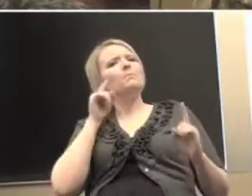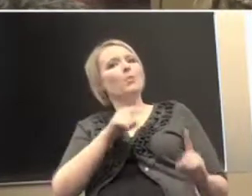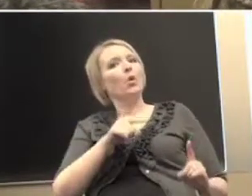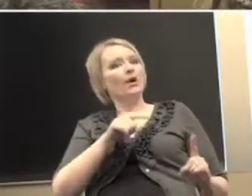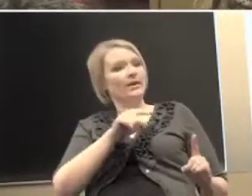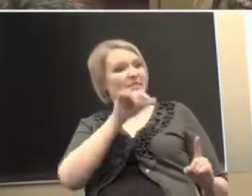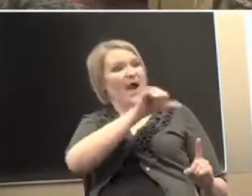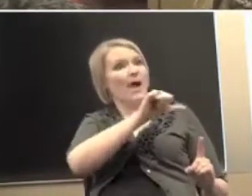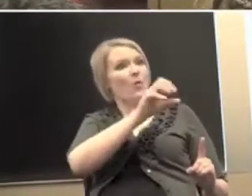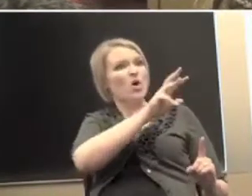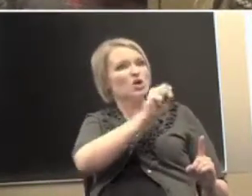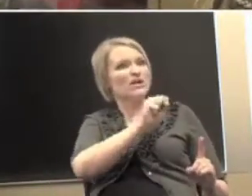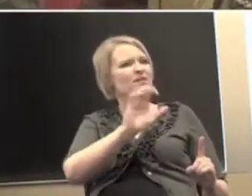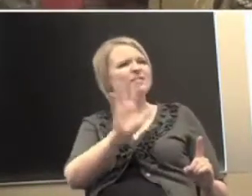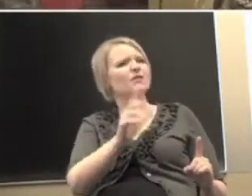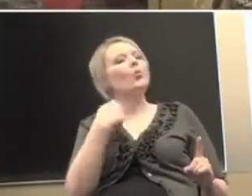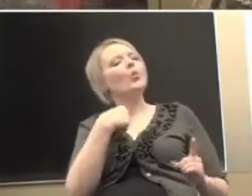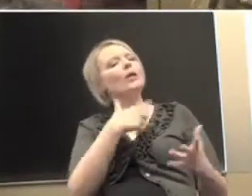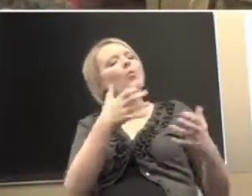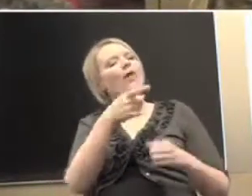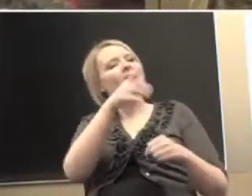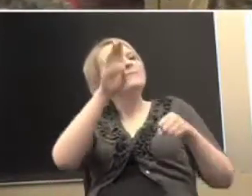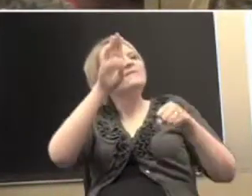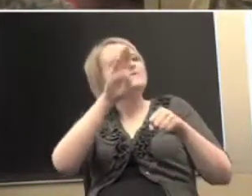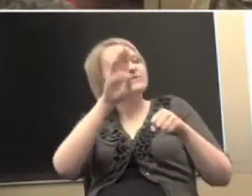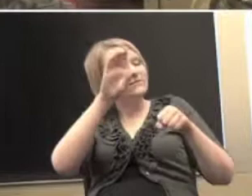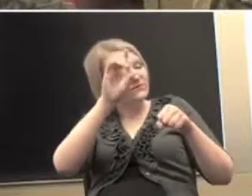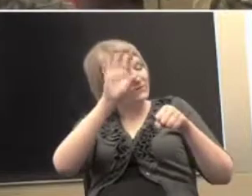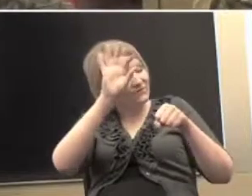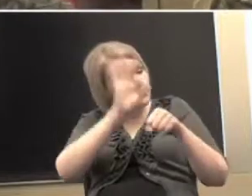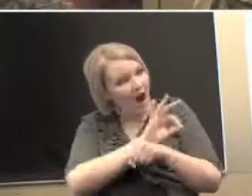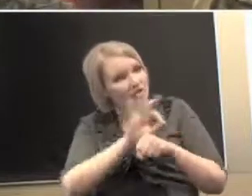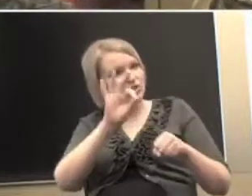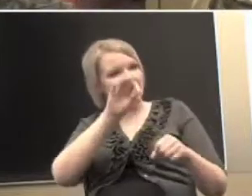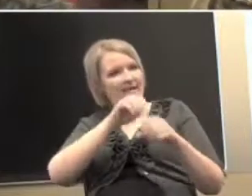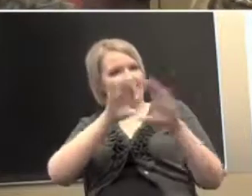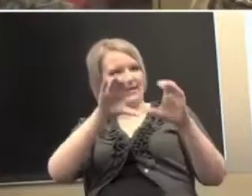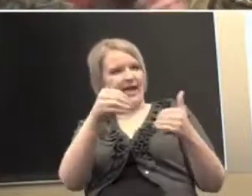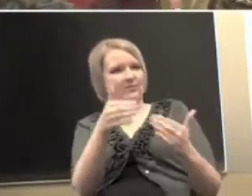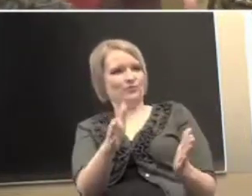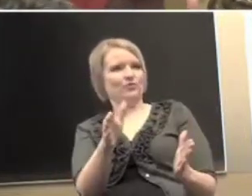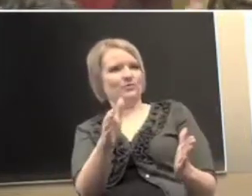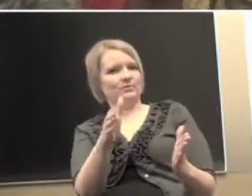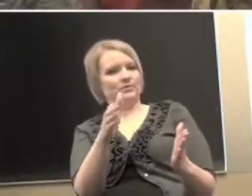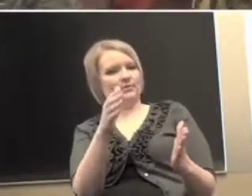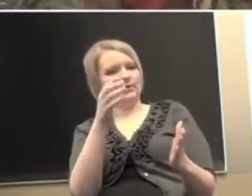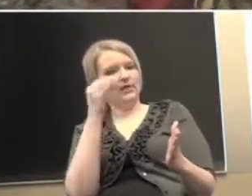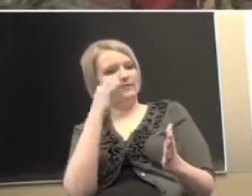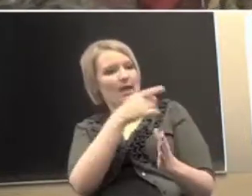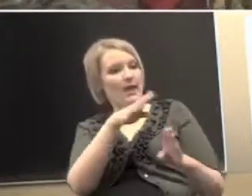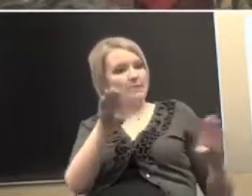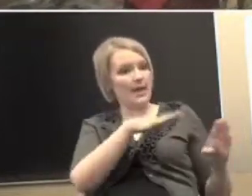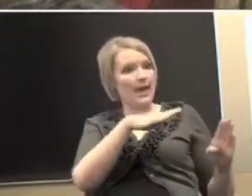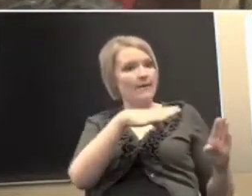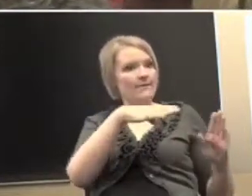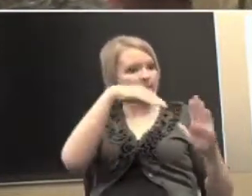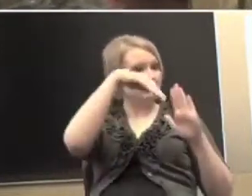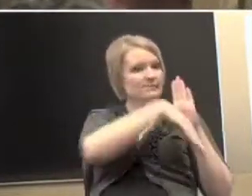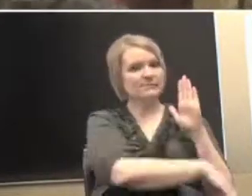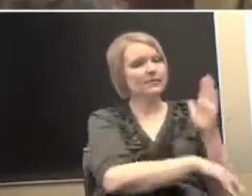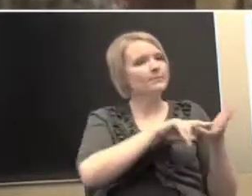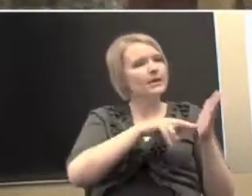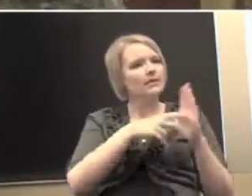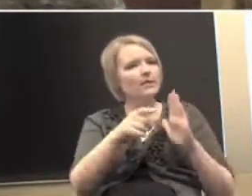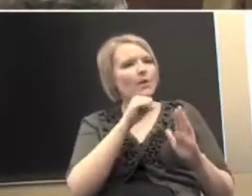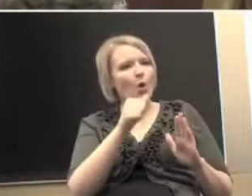need to get them to function, and function in that classroom and function, because at the end result is they're not going to get any work done if these behaviors are impeding it. So